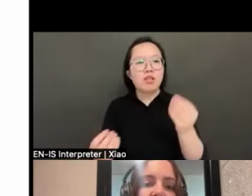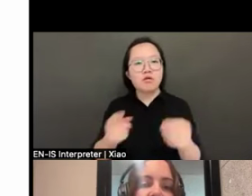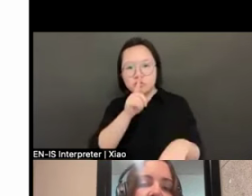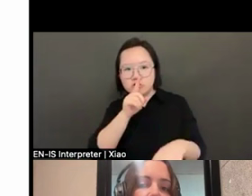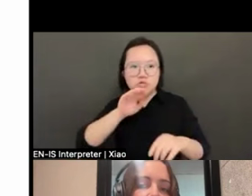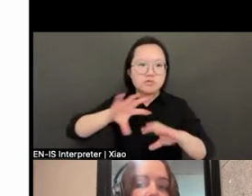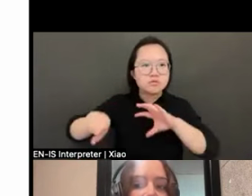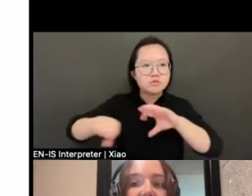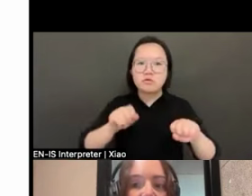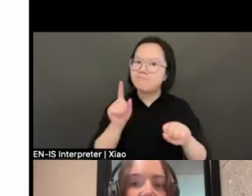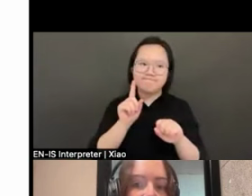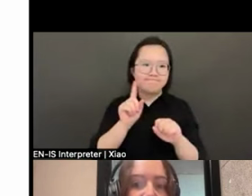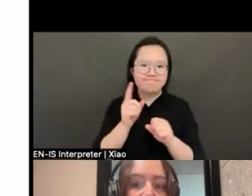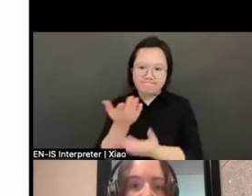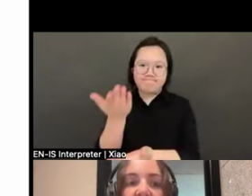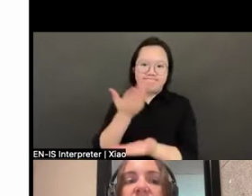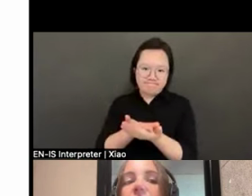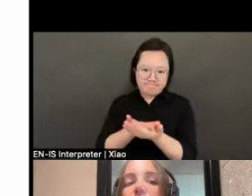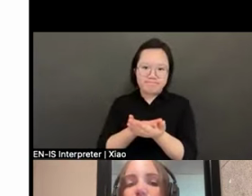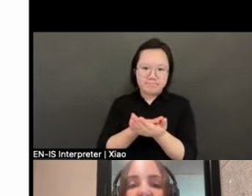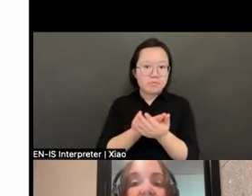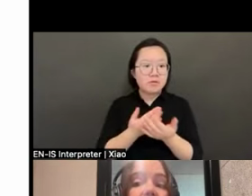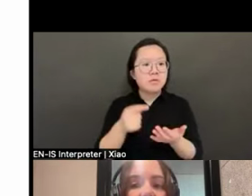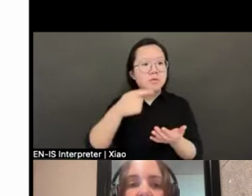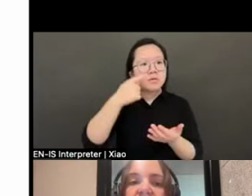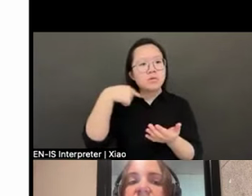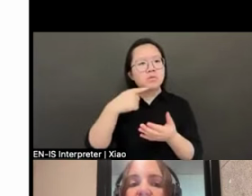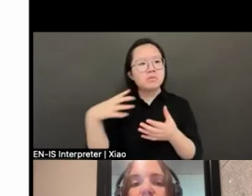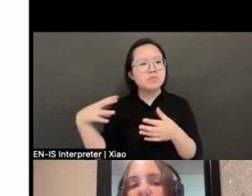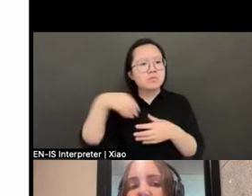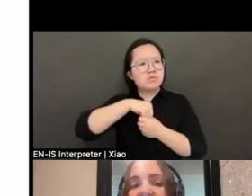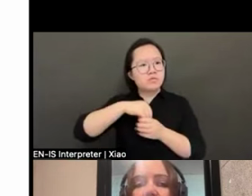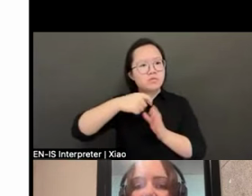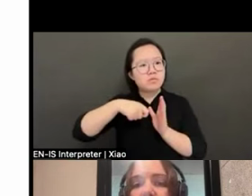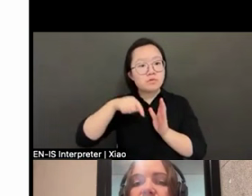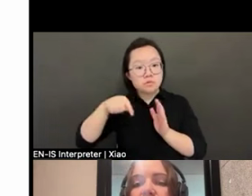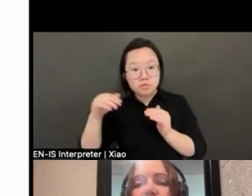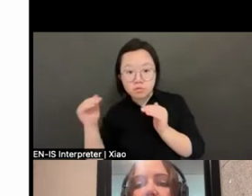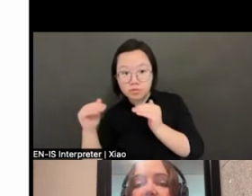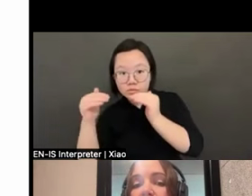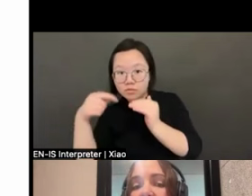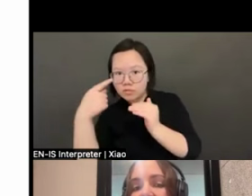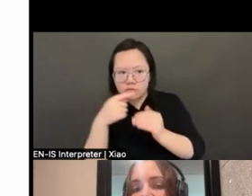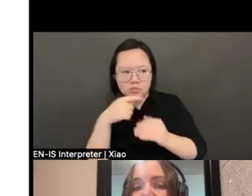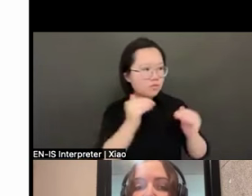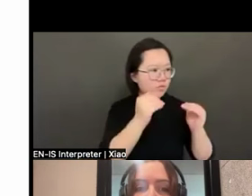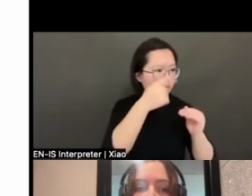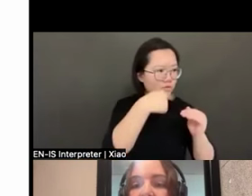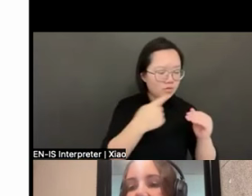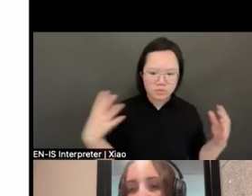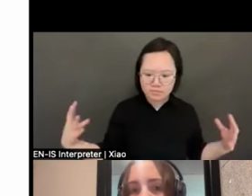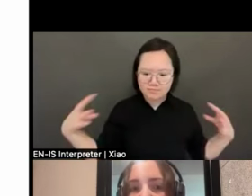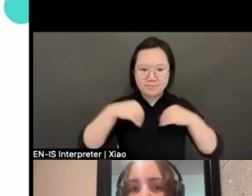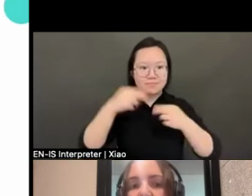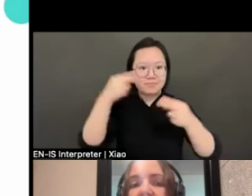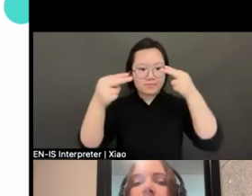your organization, but who is not involved in the project, to read the application or to read some of the questions to see whether it's clear for them.